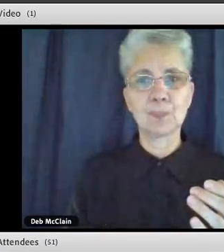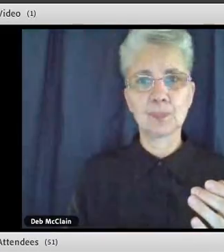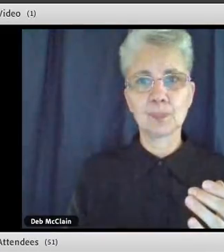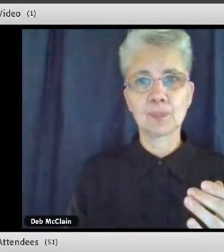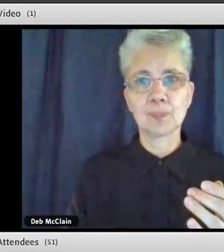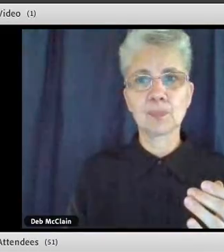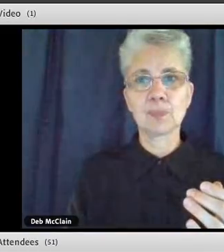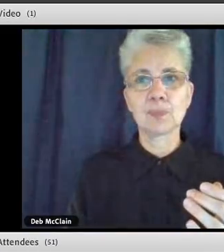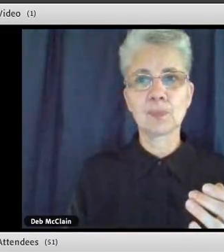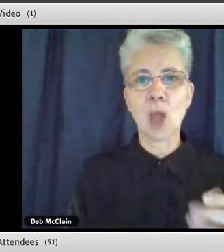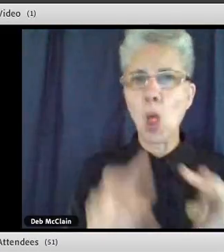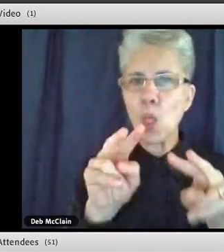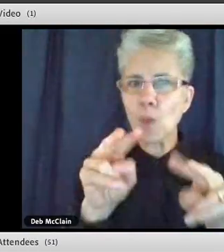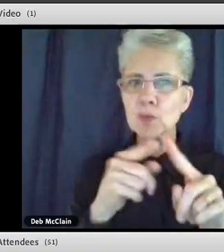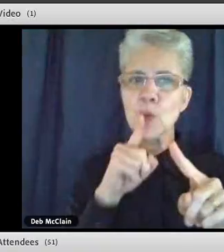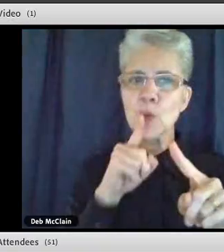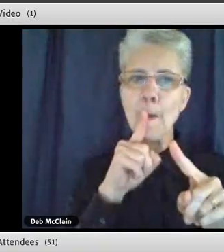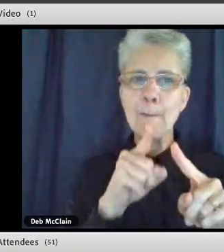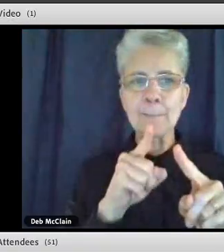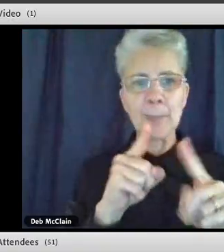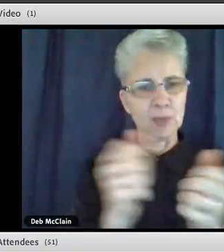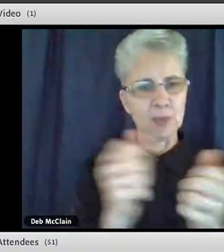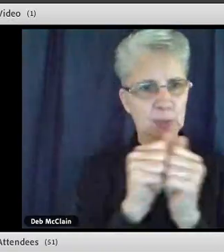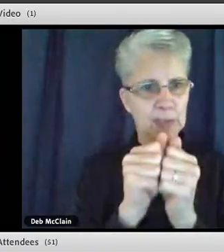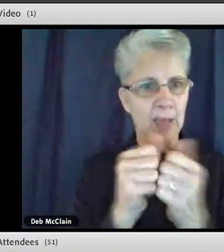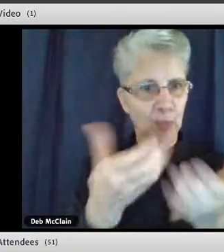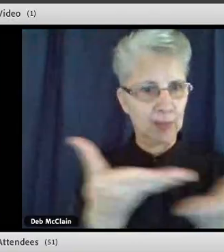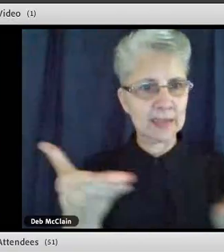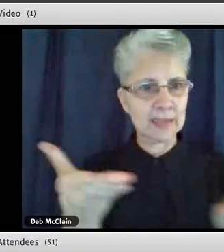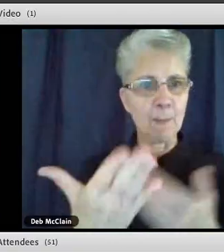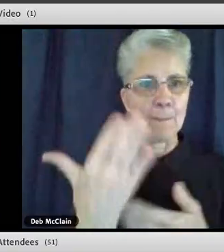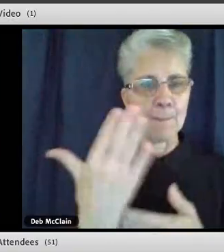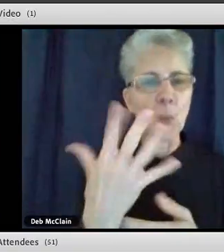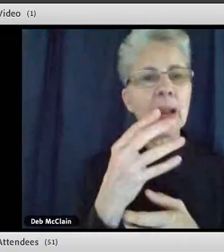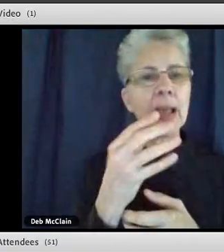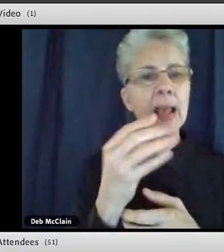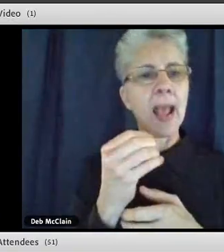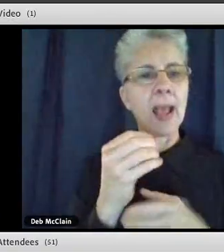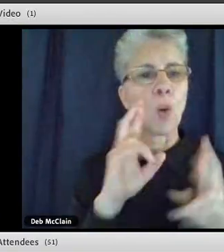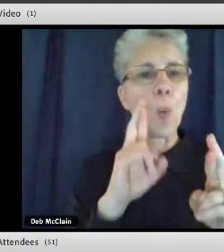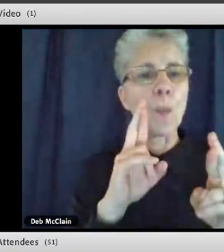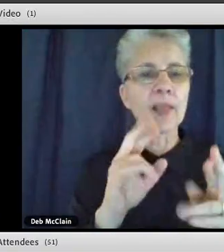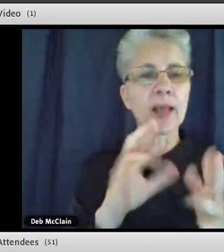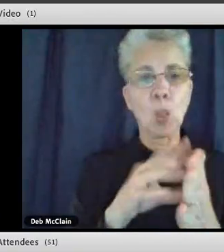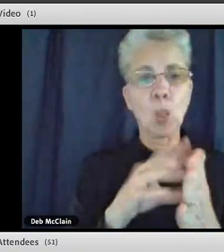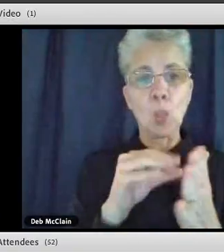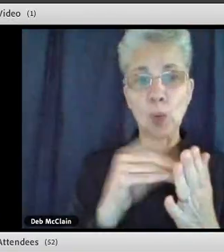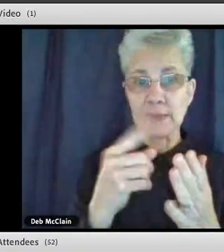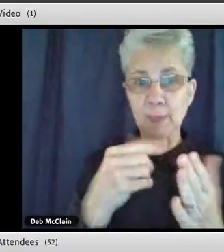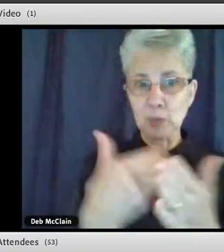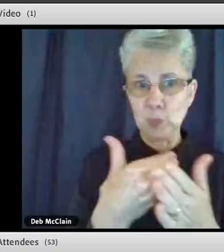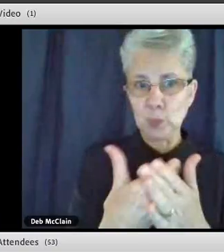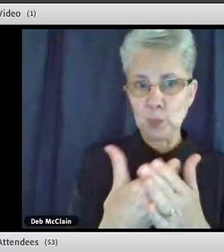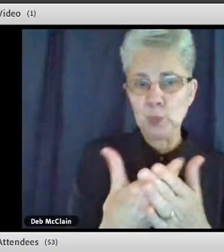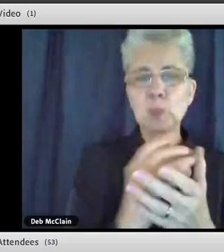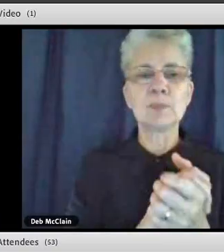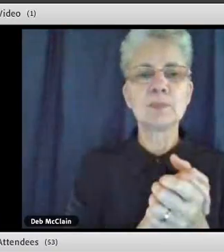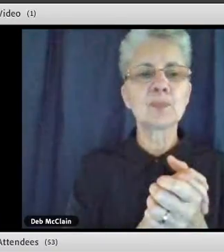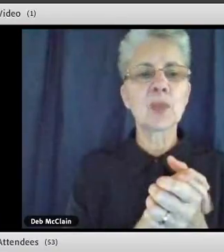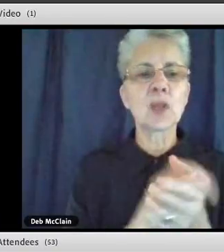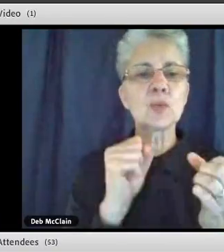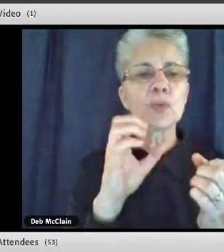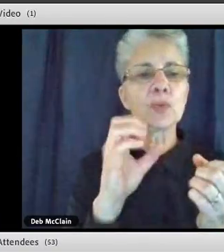Really looking forward to spending my time with you all this morning and hopefully learning something new with you all.